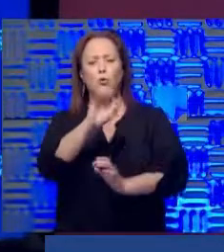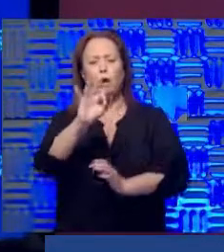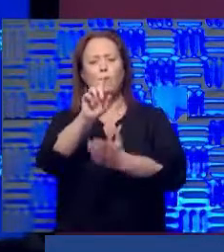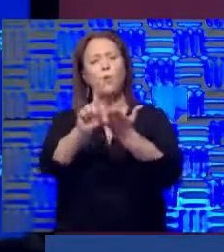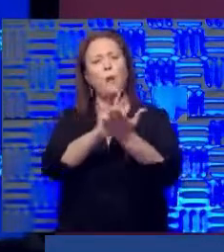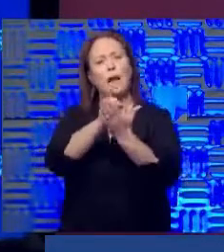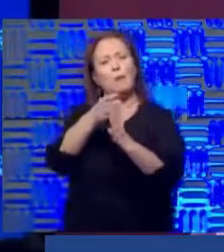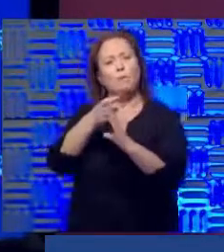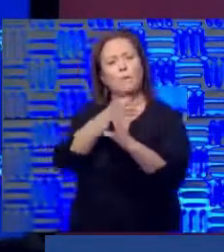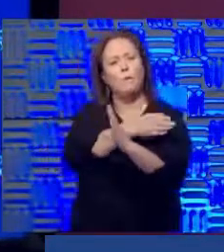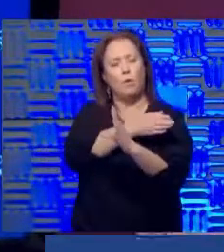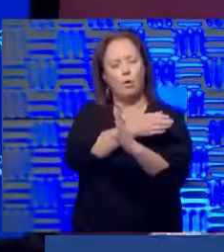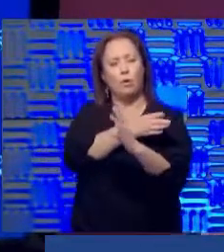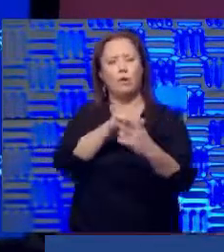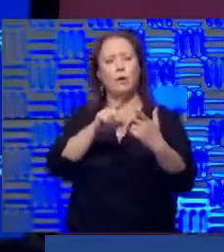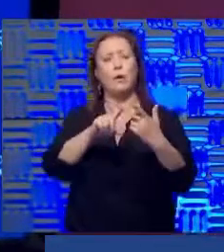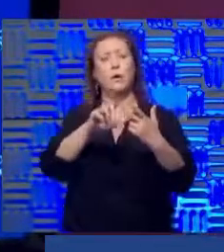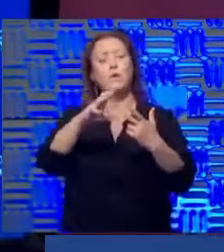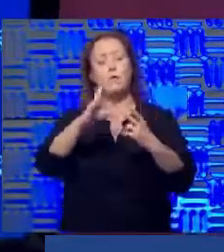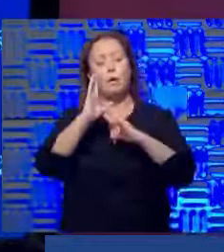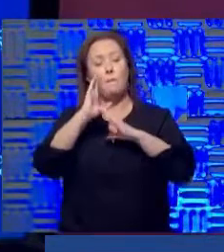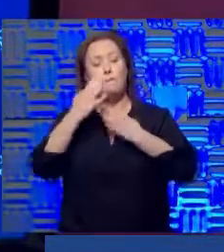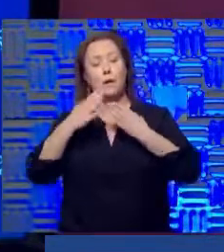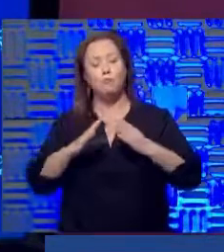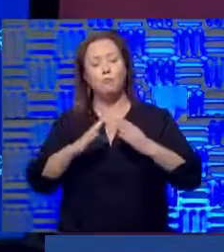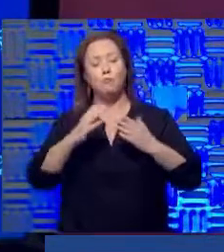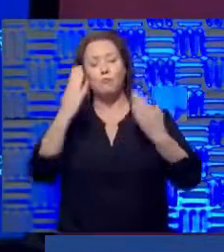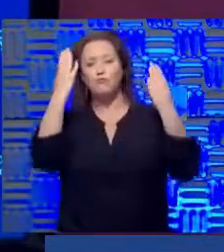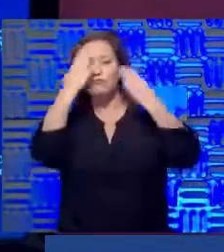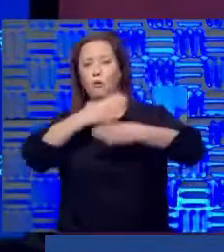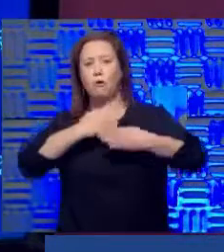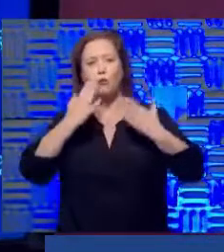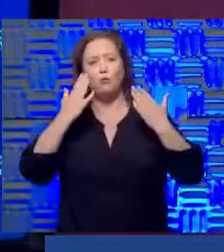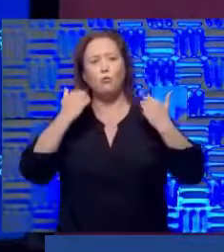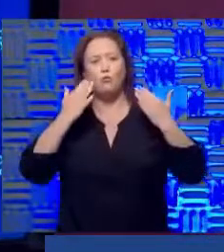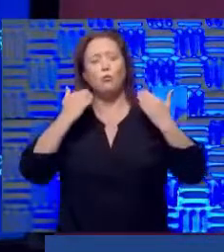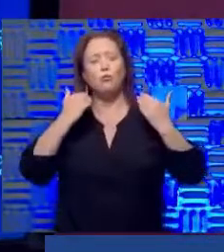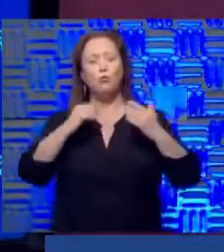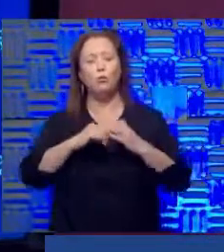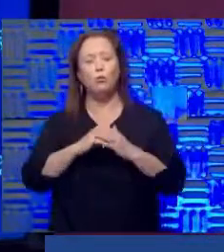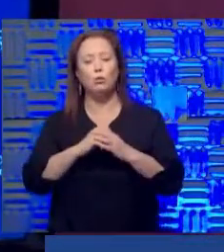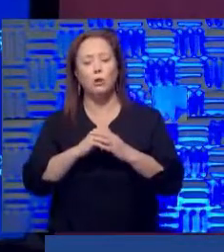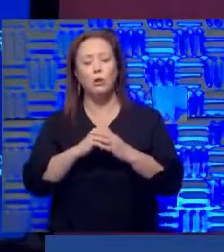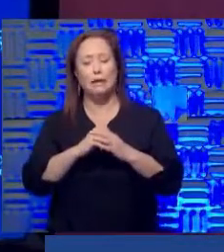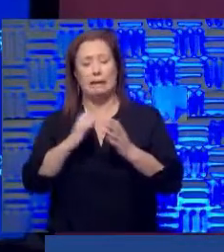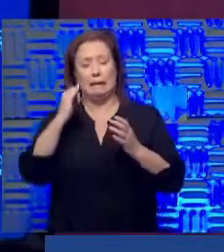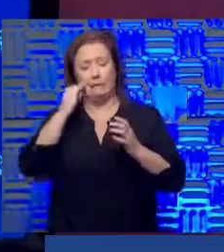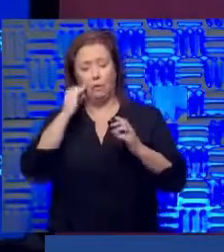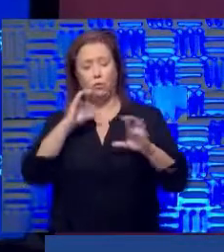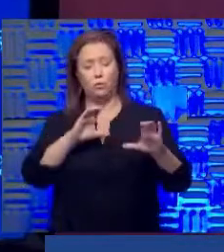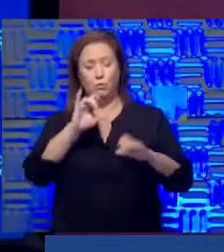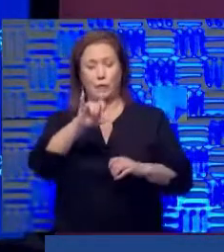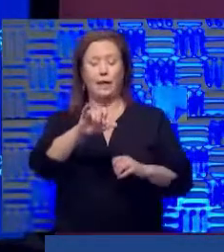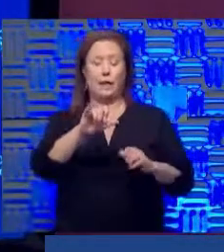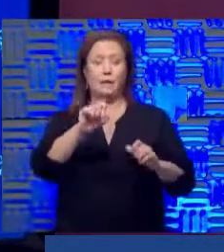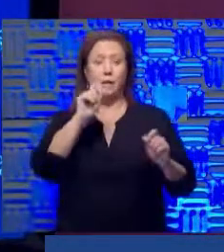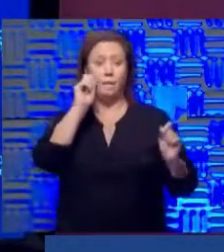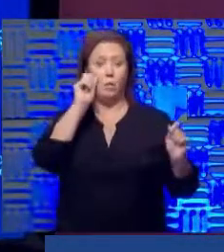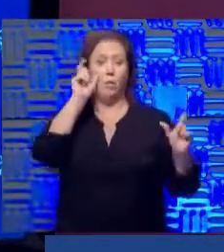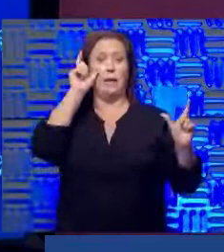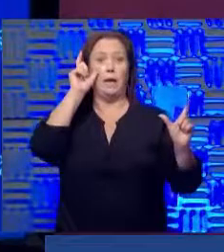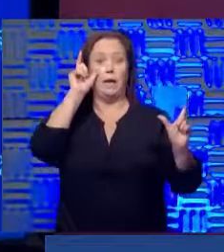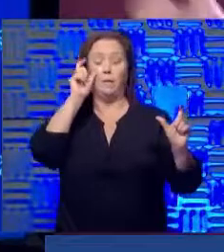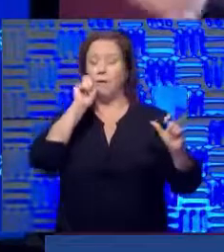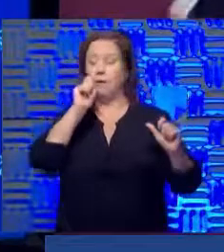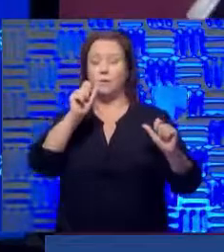keeping your bedroom dark and cool, a number of different things that if you do these and stick to them, and also when you wake up in the middle of the night, don't get